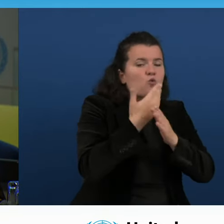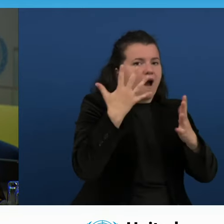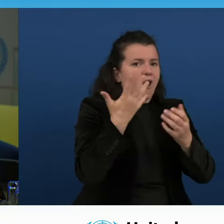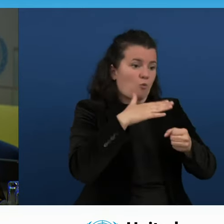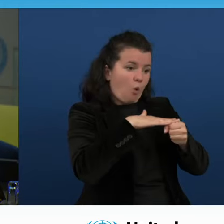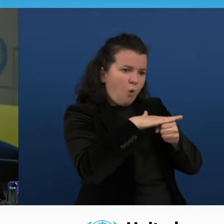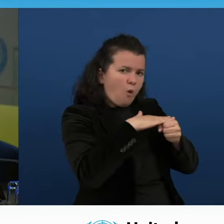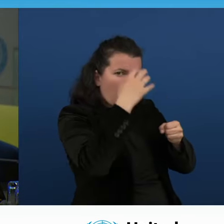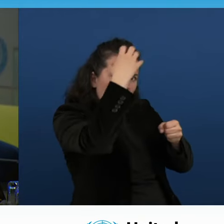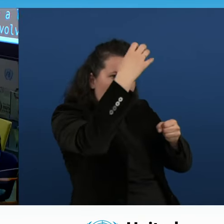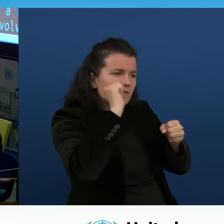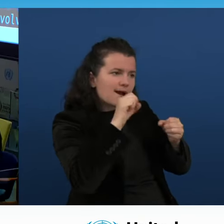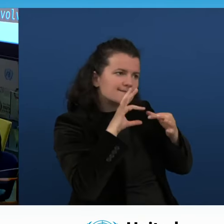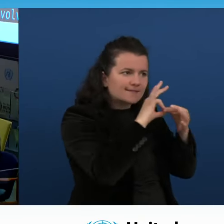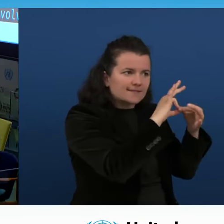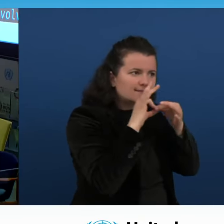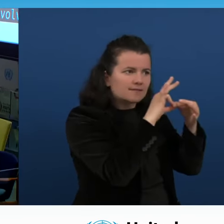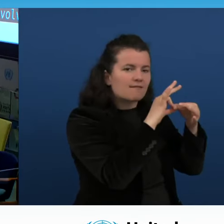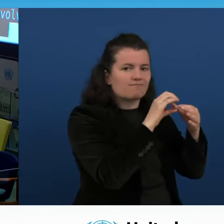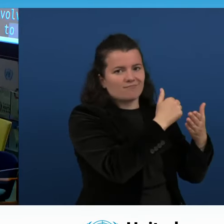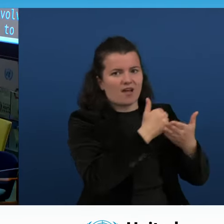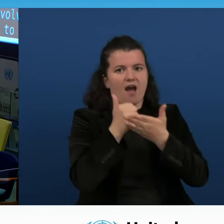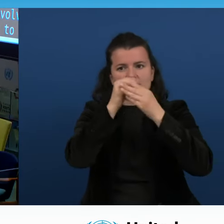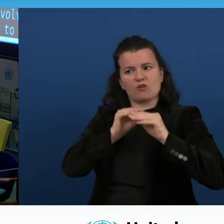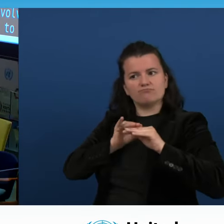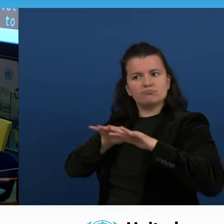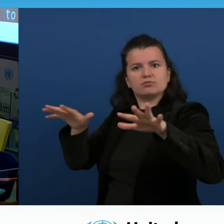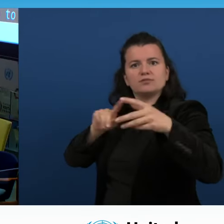Augusta. Thank you.